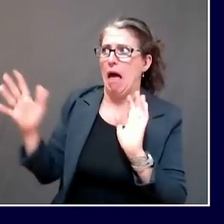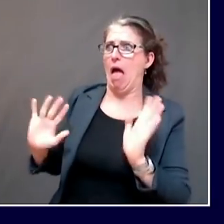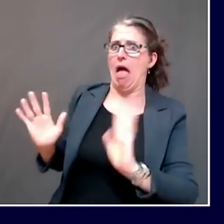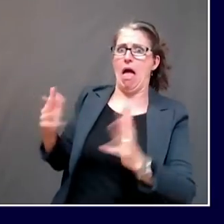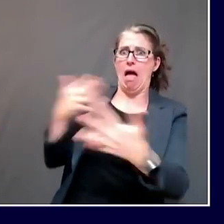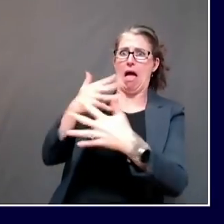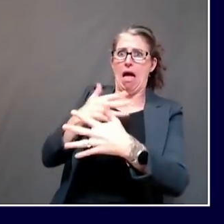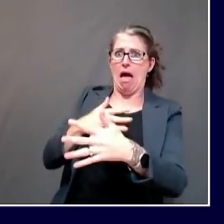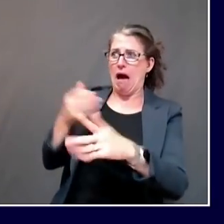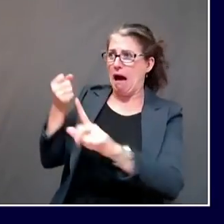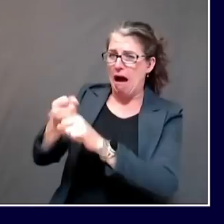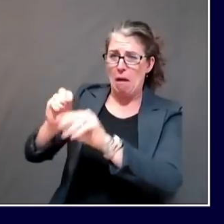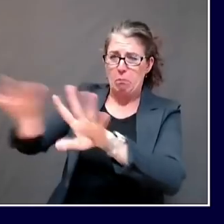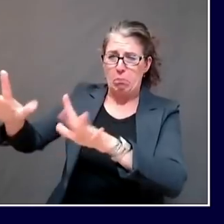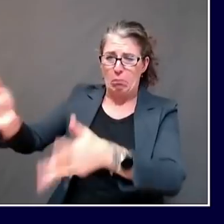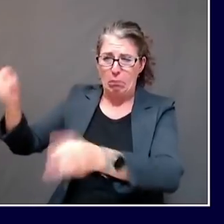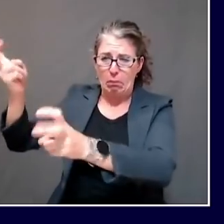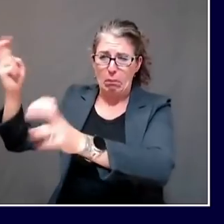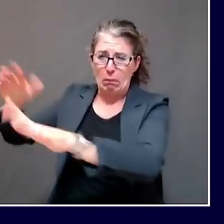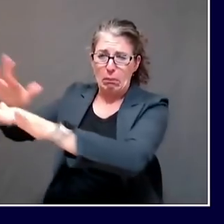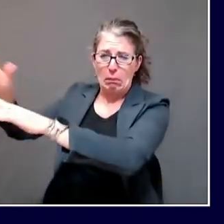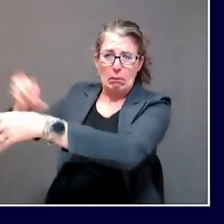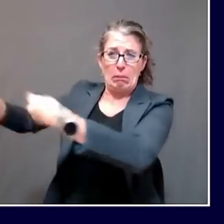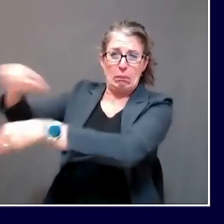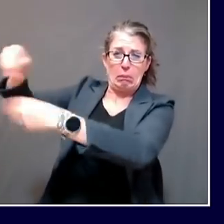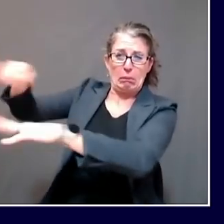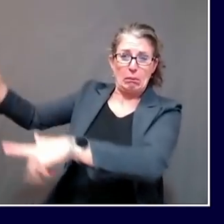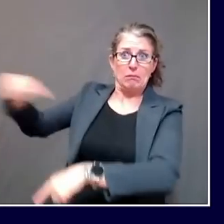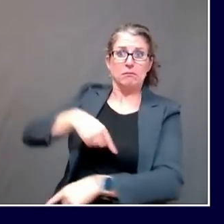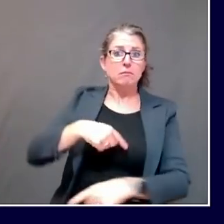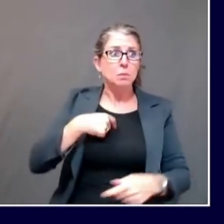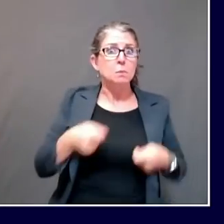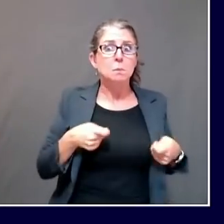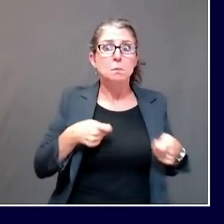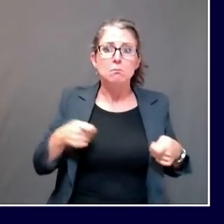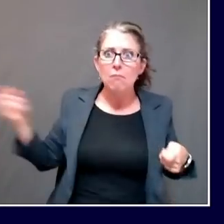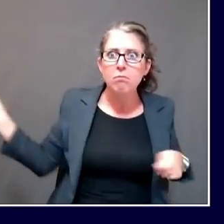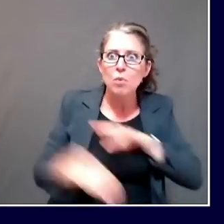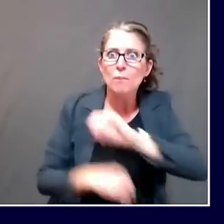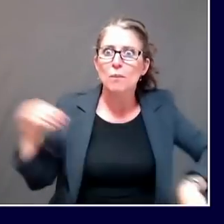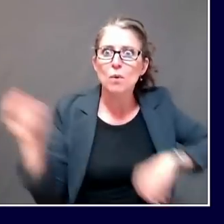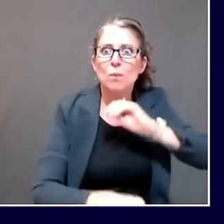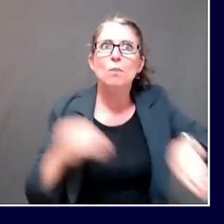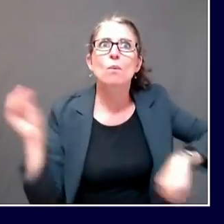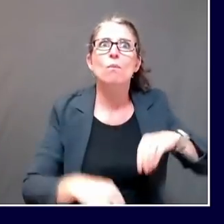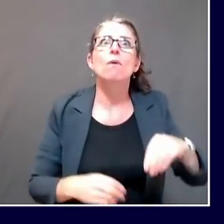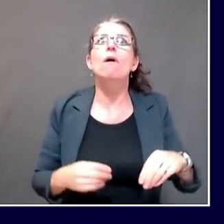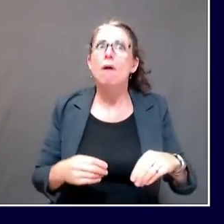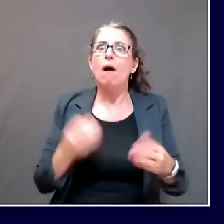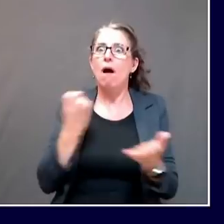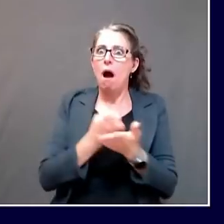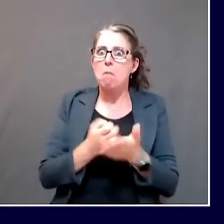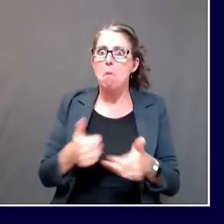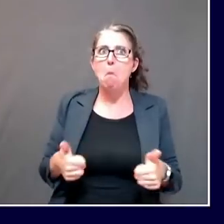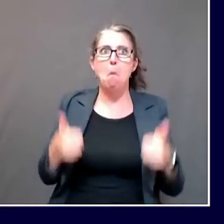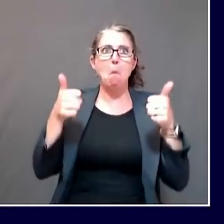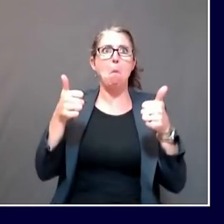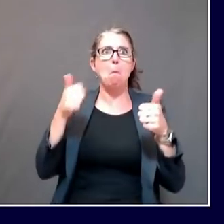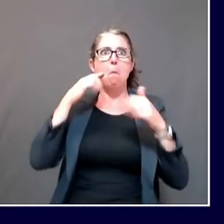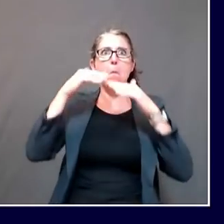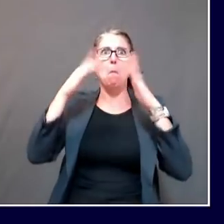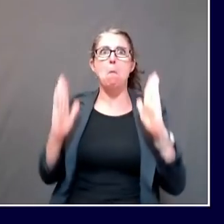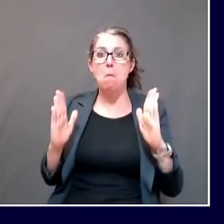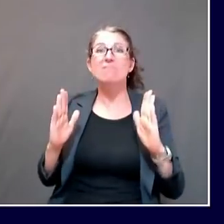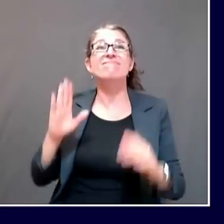context. The lowest crime rate in the country, vying with Vermont, lowest COVID-19 rates in the country, vying often